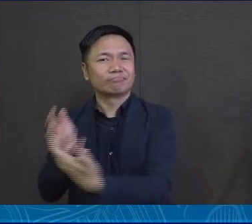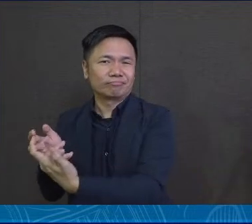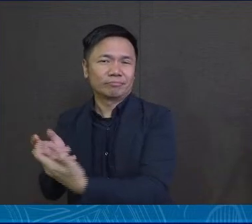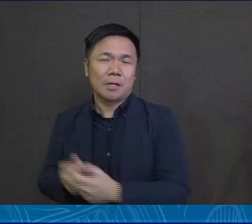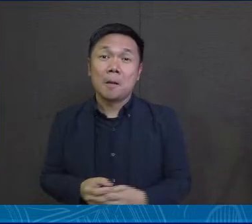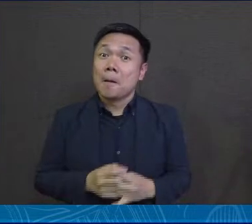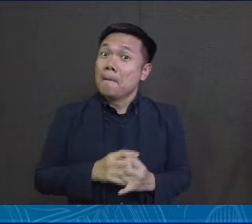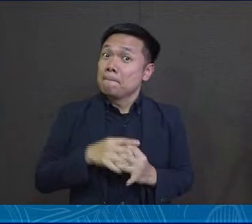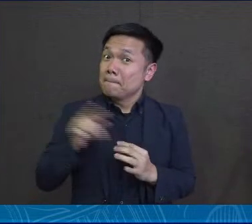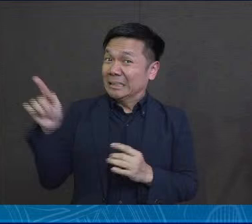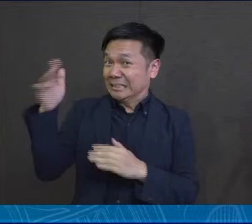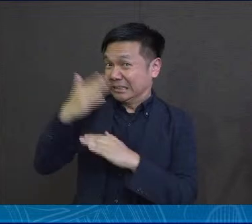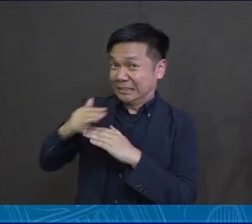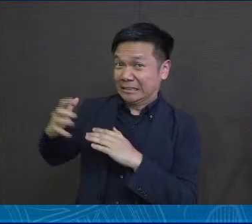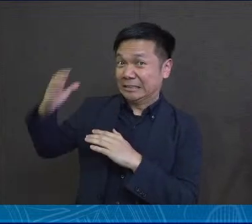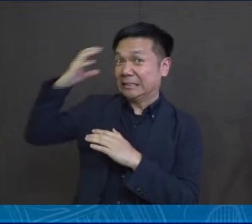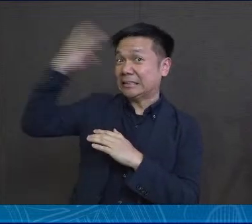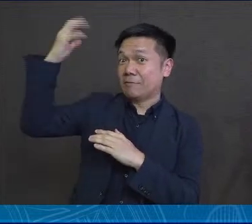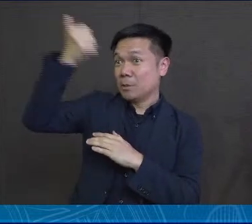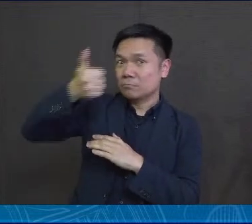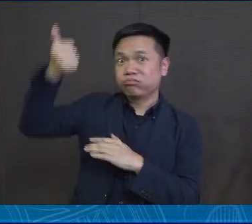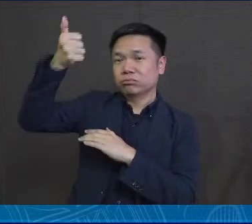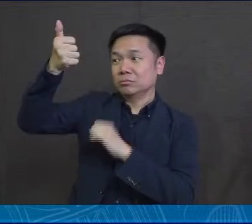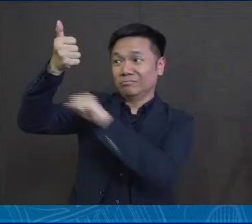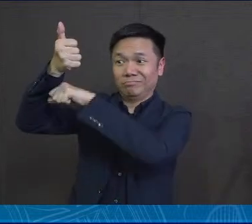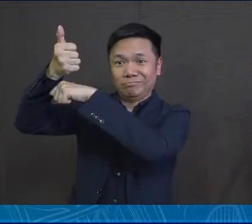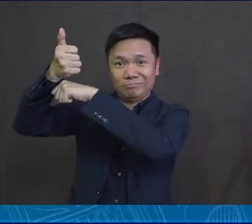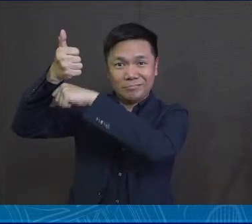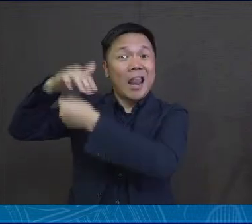government and the national government have to have